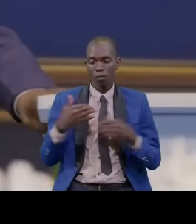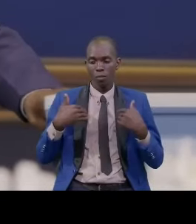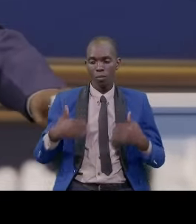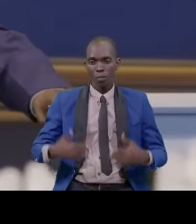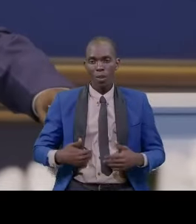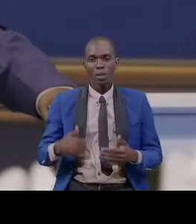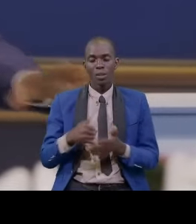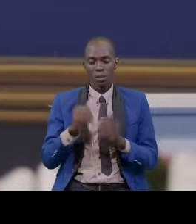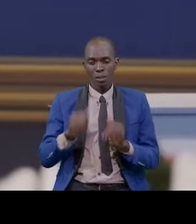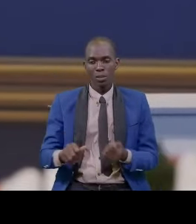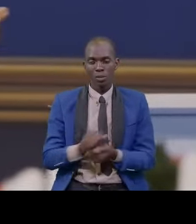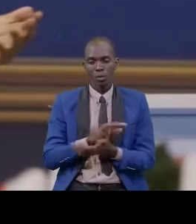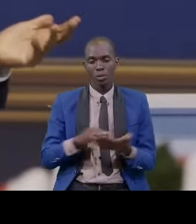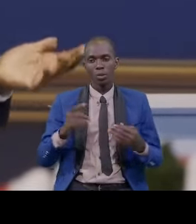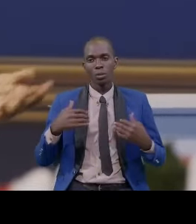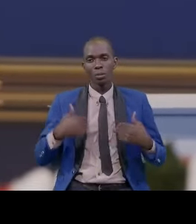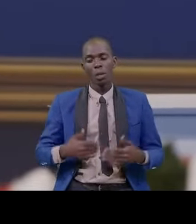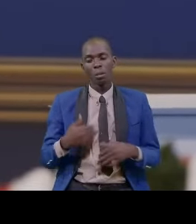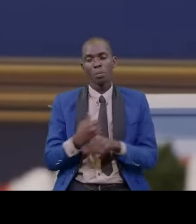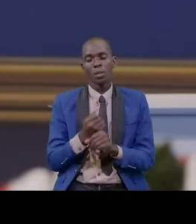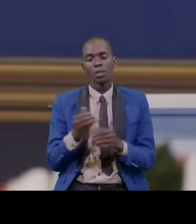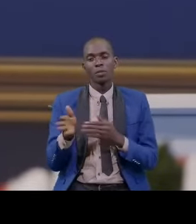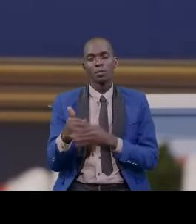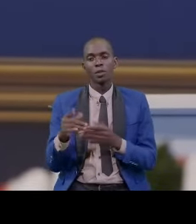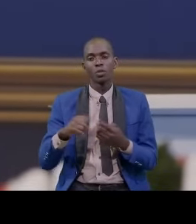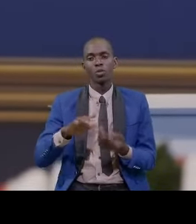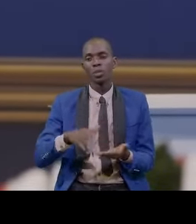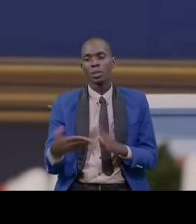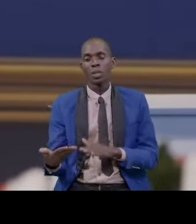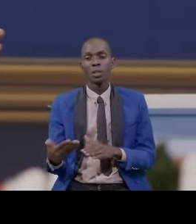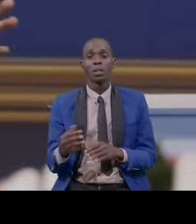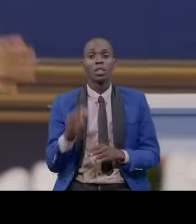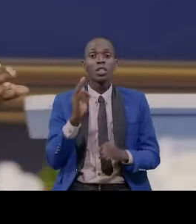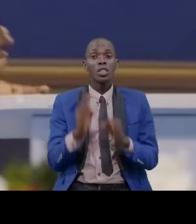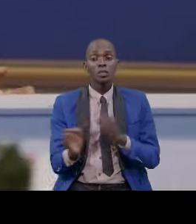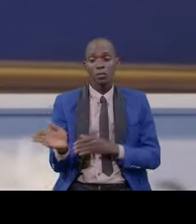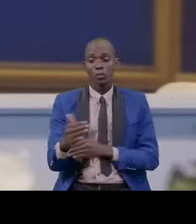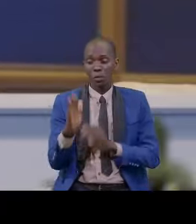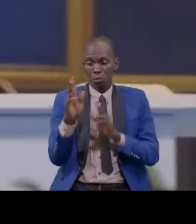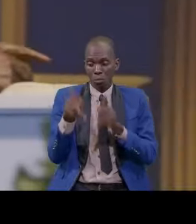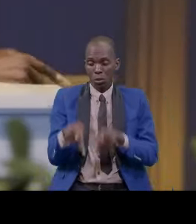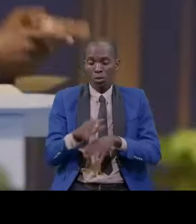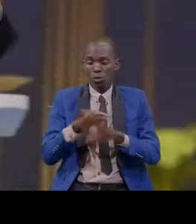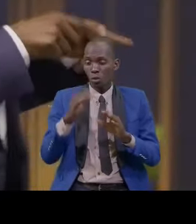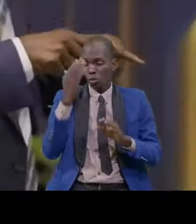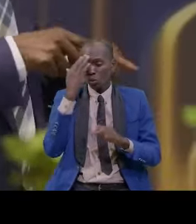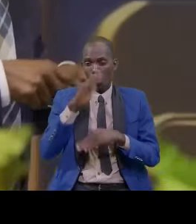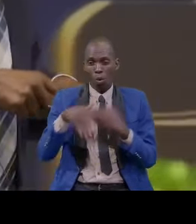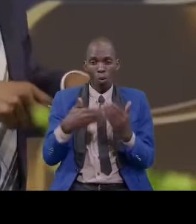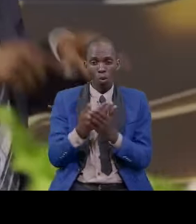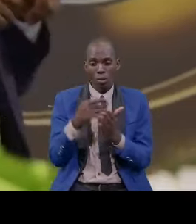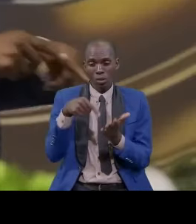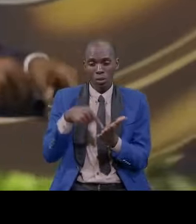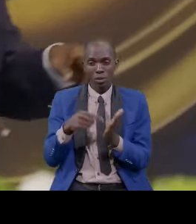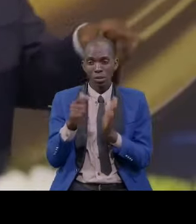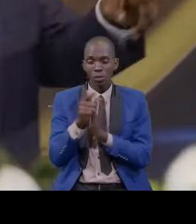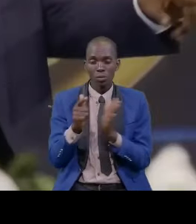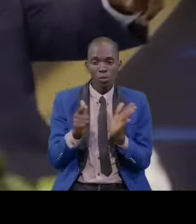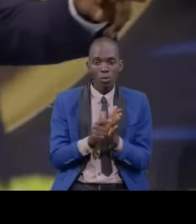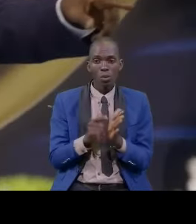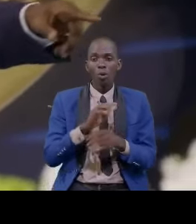die prematurely. If the fisherman does not know all that, if he does not know the impurities that